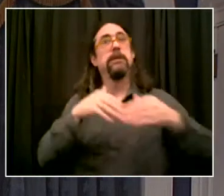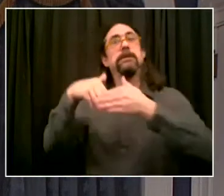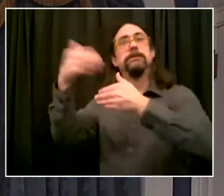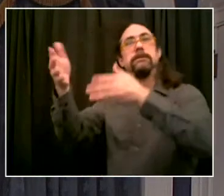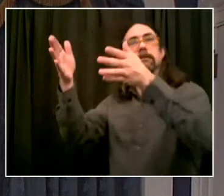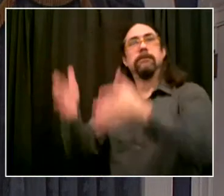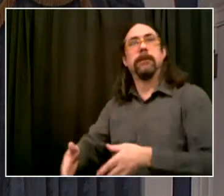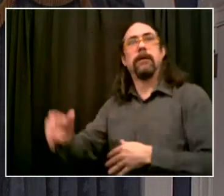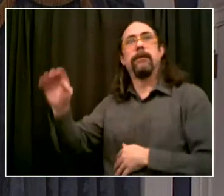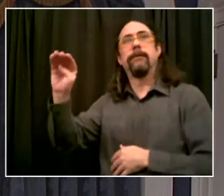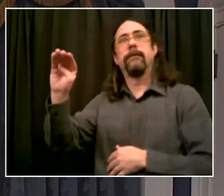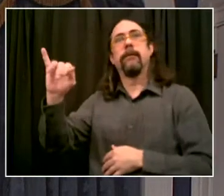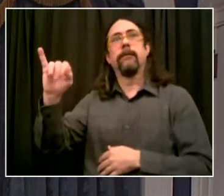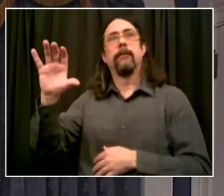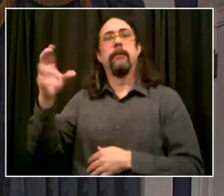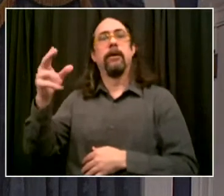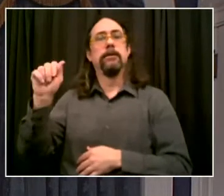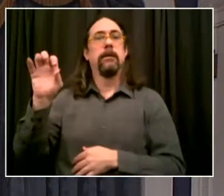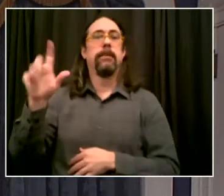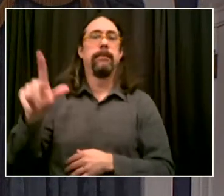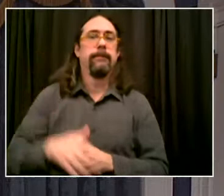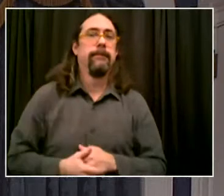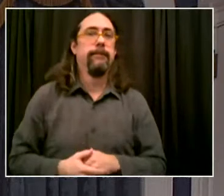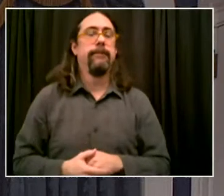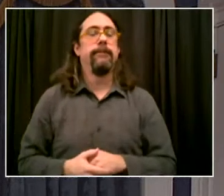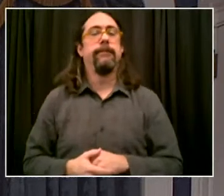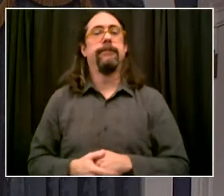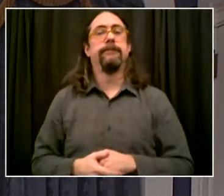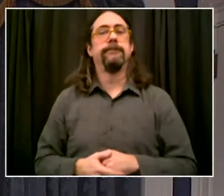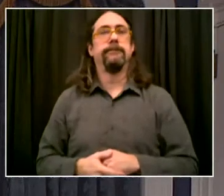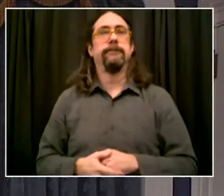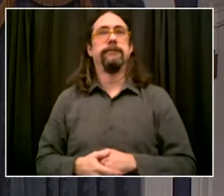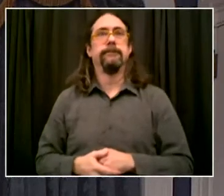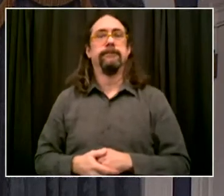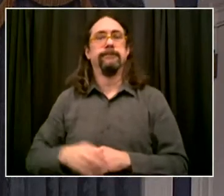Michael? Morning, guys. How you doing? Good, man. How you doing today?